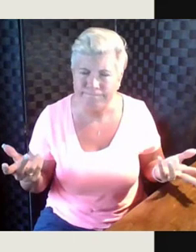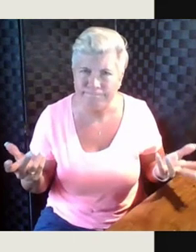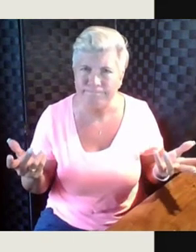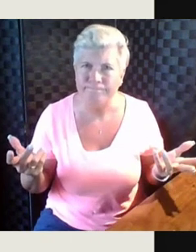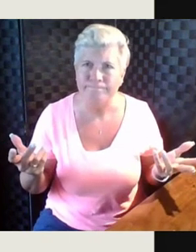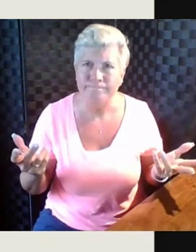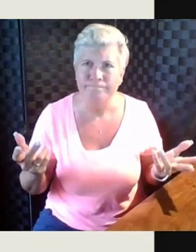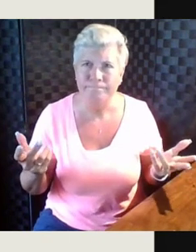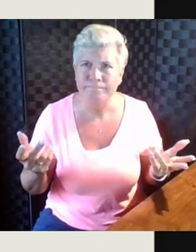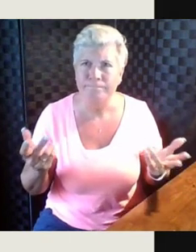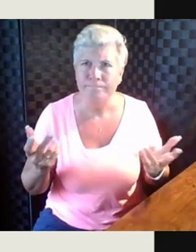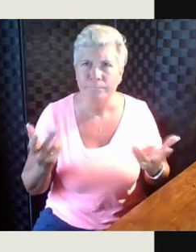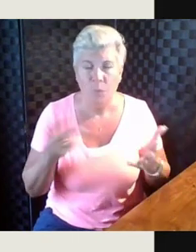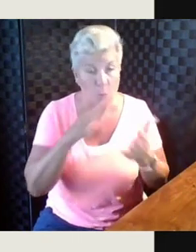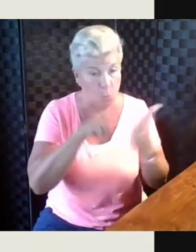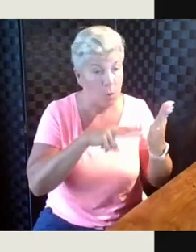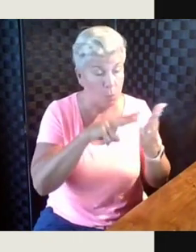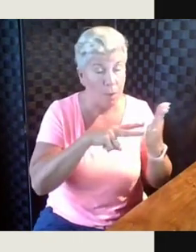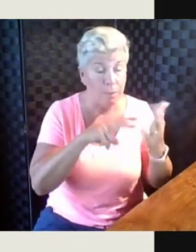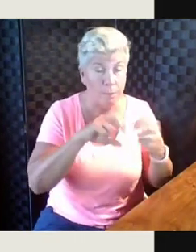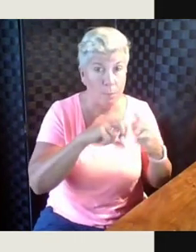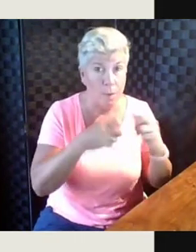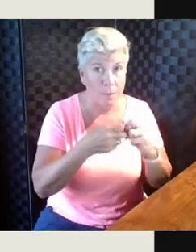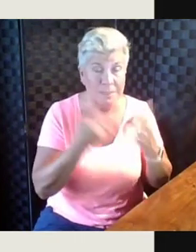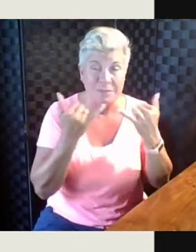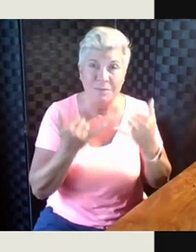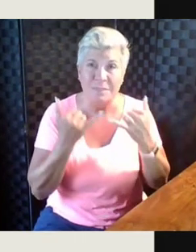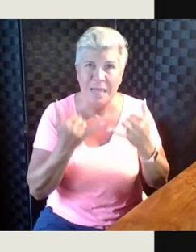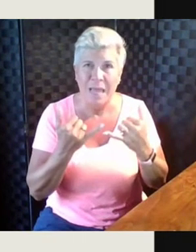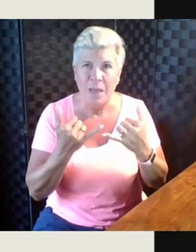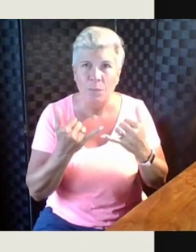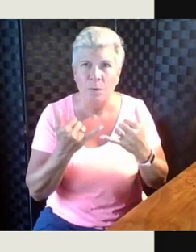problem? Well, we already read the problem, so now we're